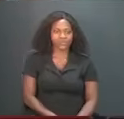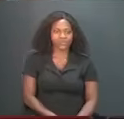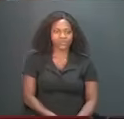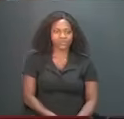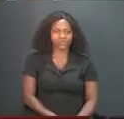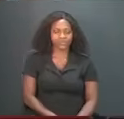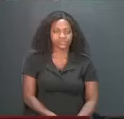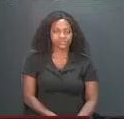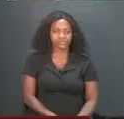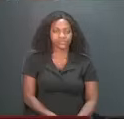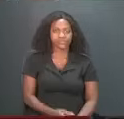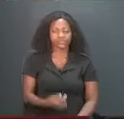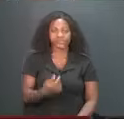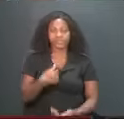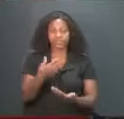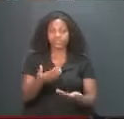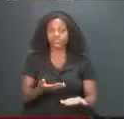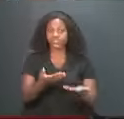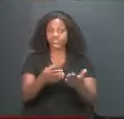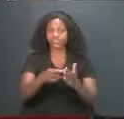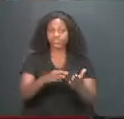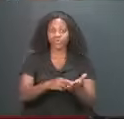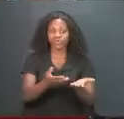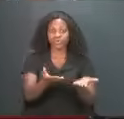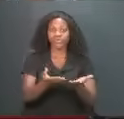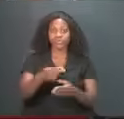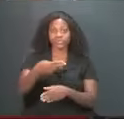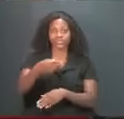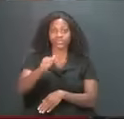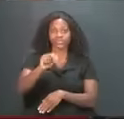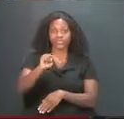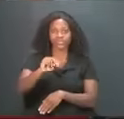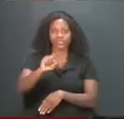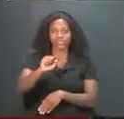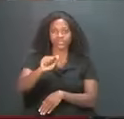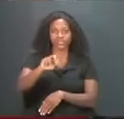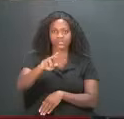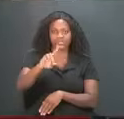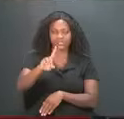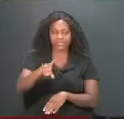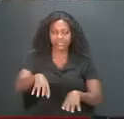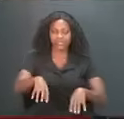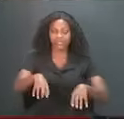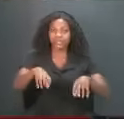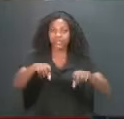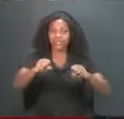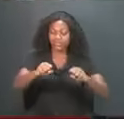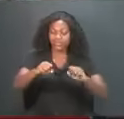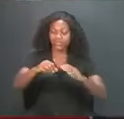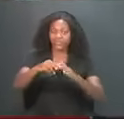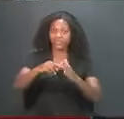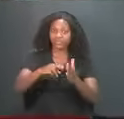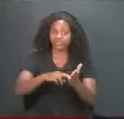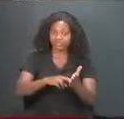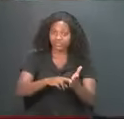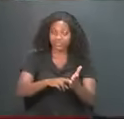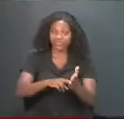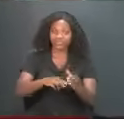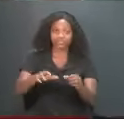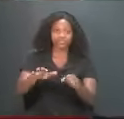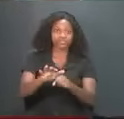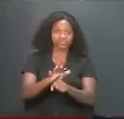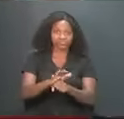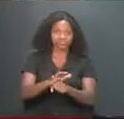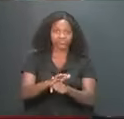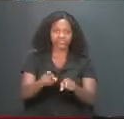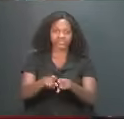Speaker, in doing so, I want Hamza to capture the report as read.